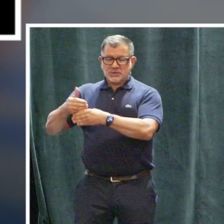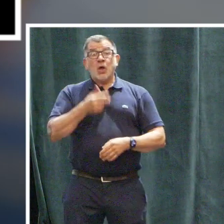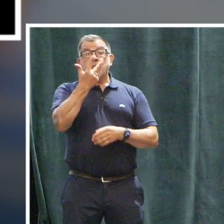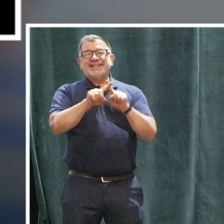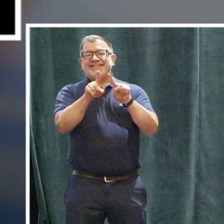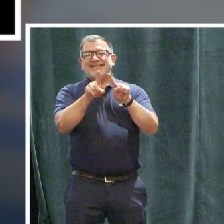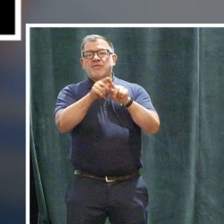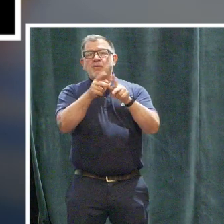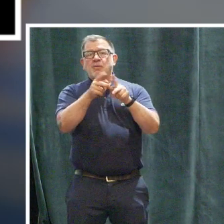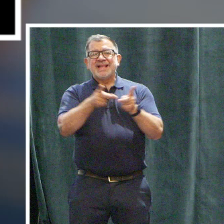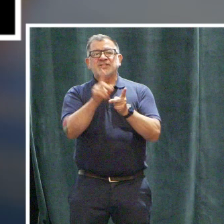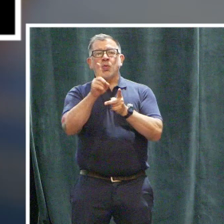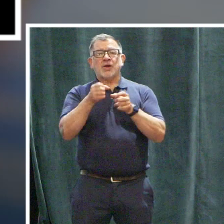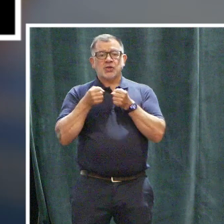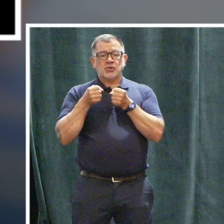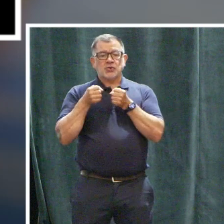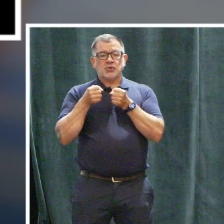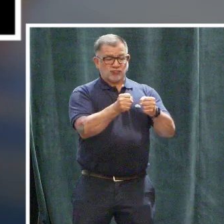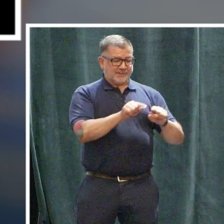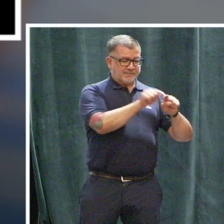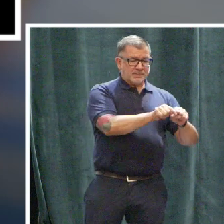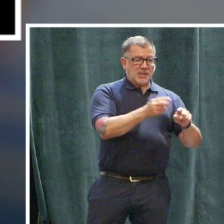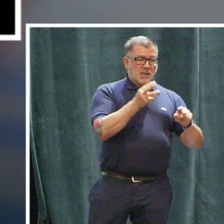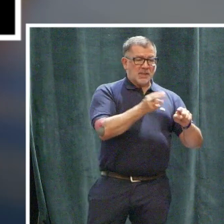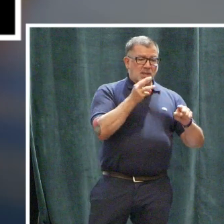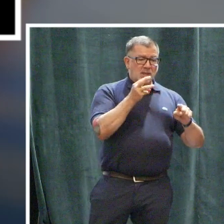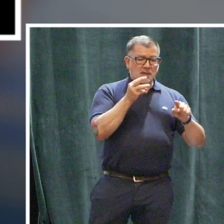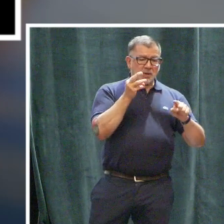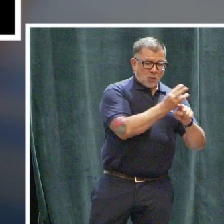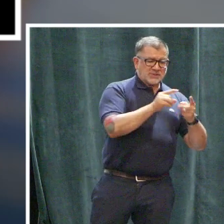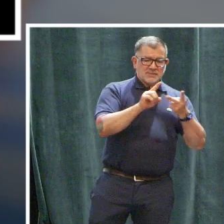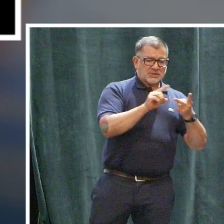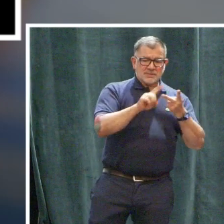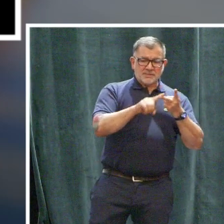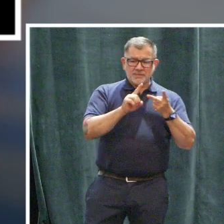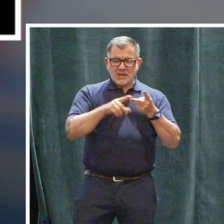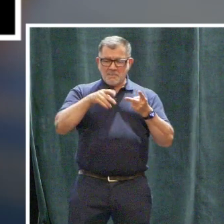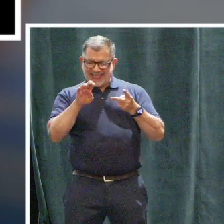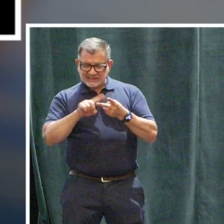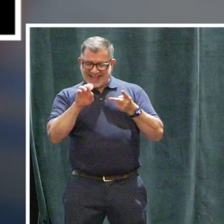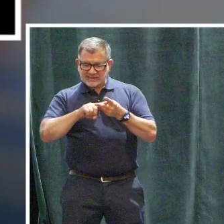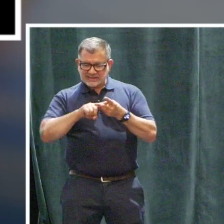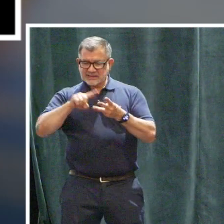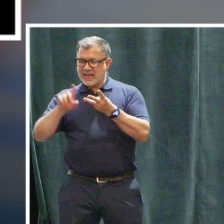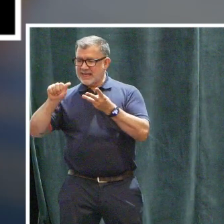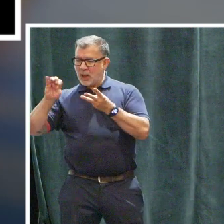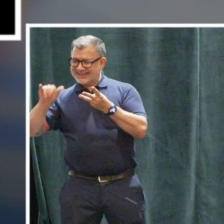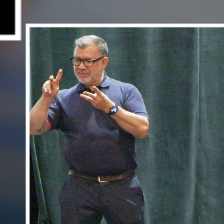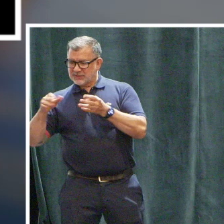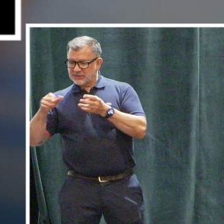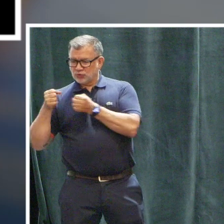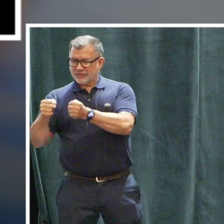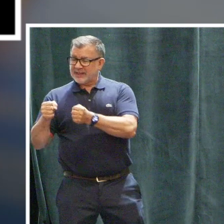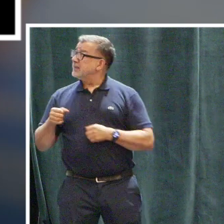terminate into the Esplanade. We have West Thames, Rector Place, and Albany Street. And in each of these street ends,